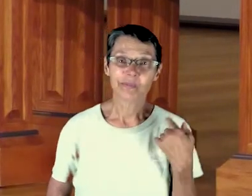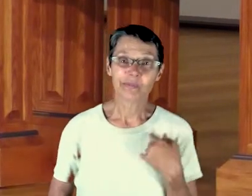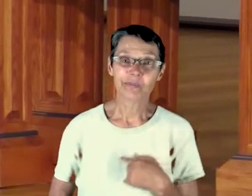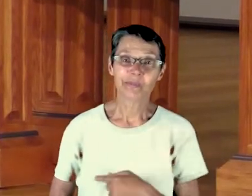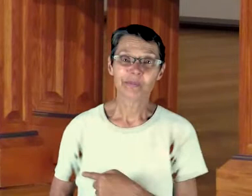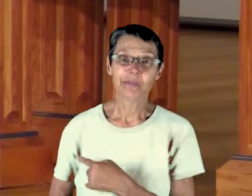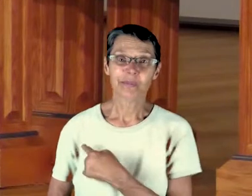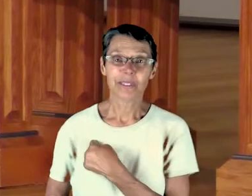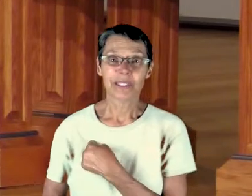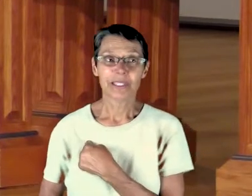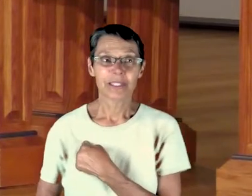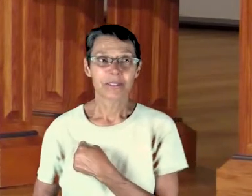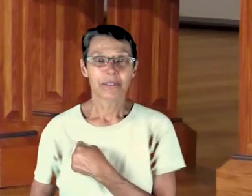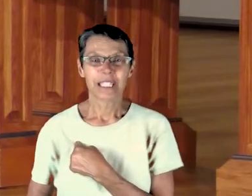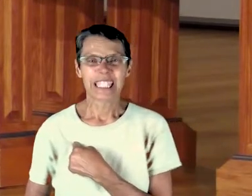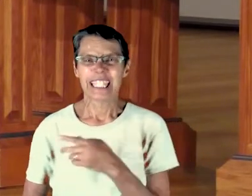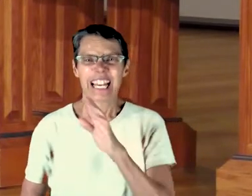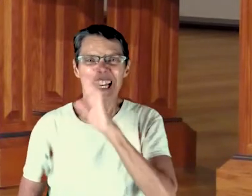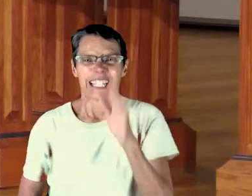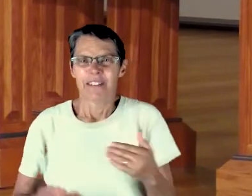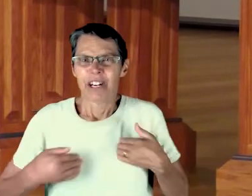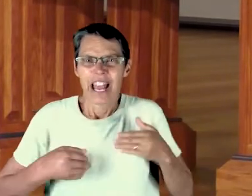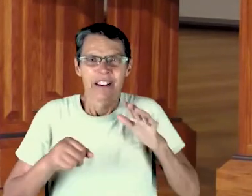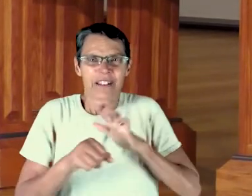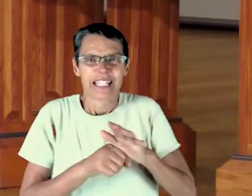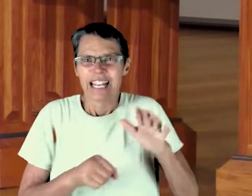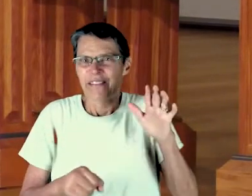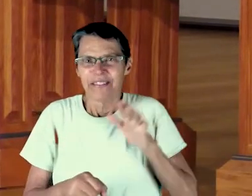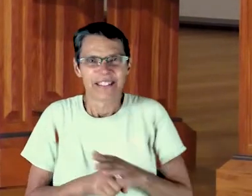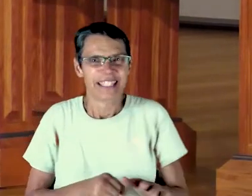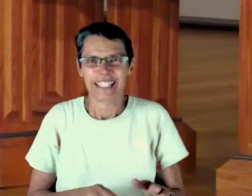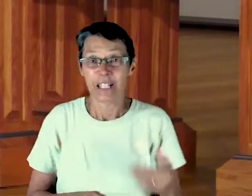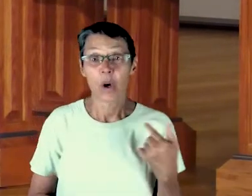We're kind of a community of never enough, we human beings.